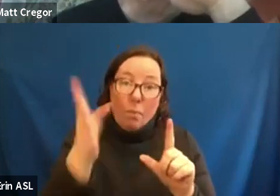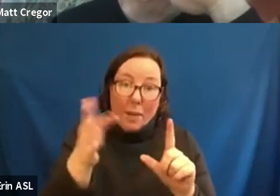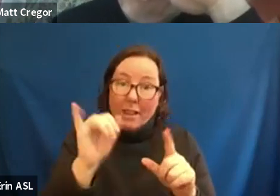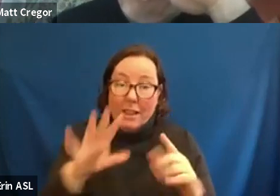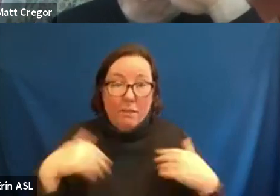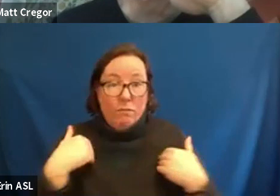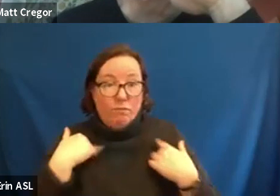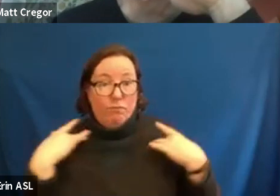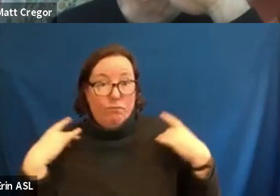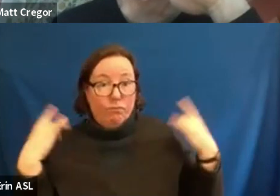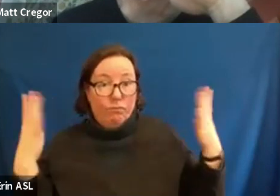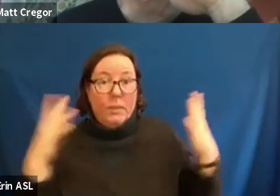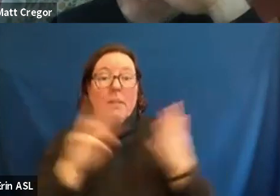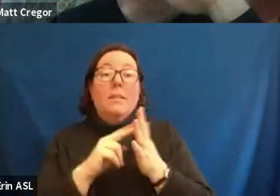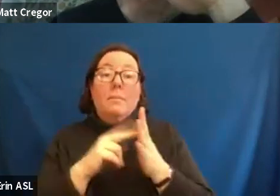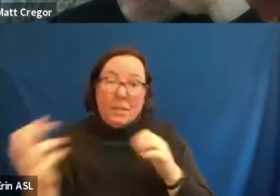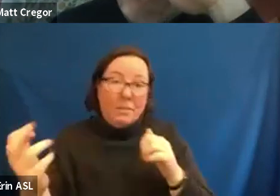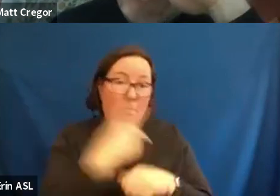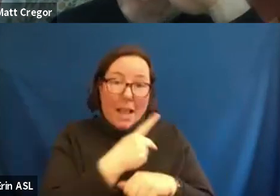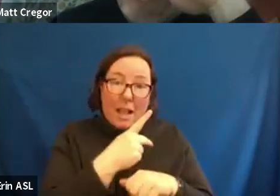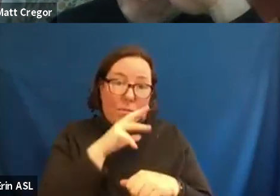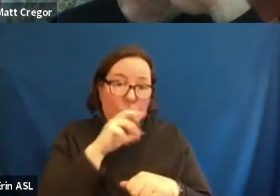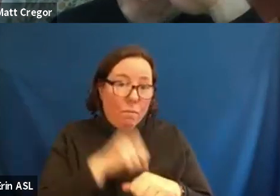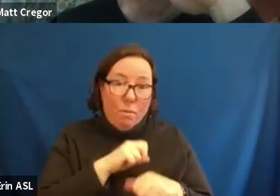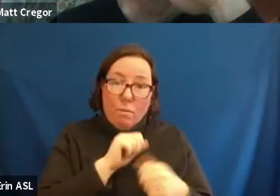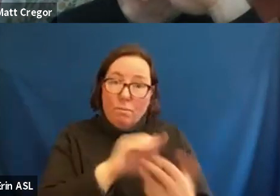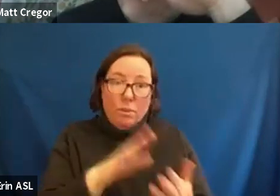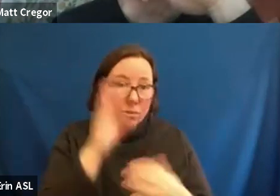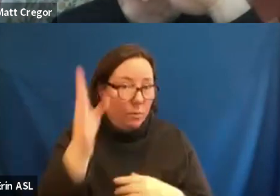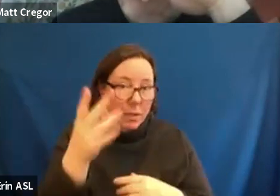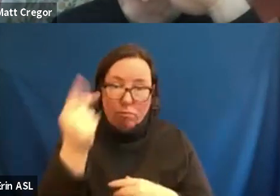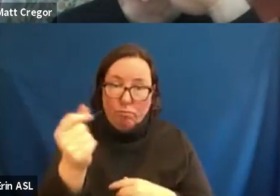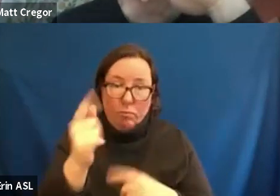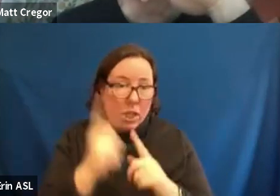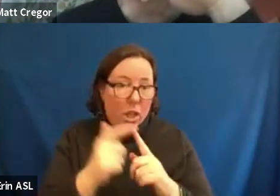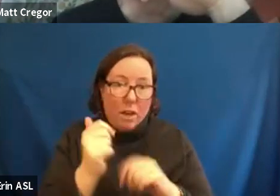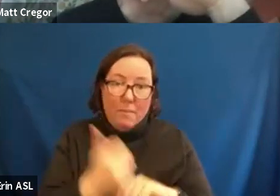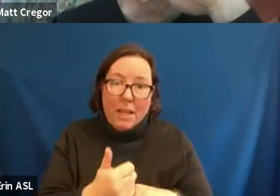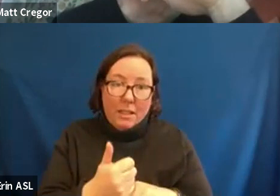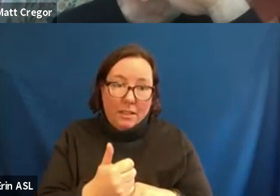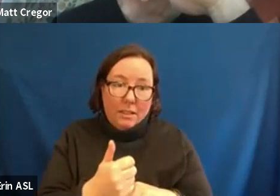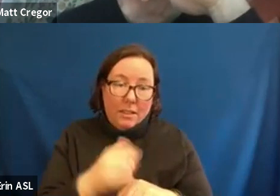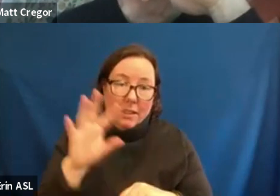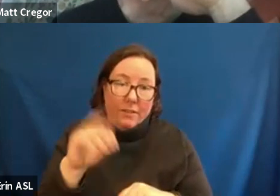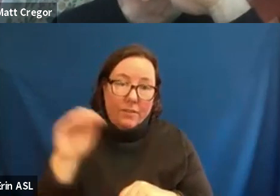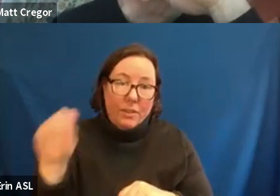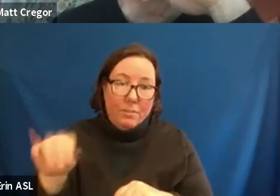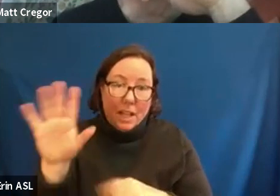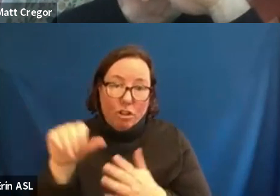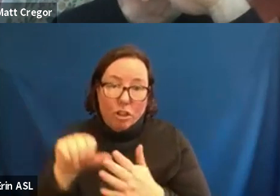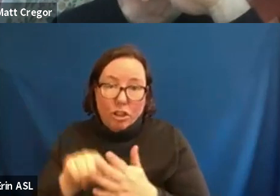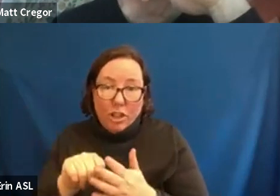of the school committee. It would automatically revert back to the 50% grade,